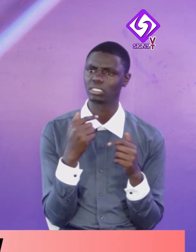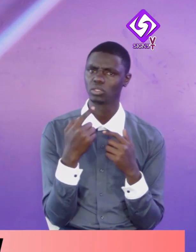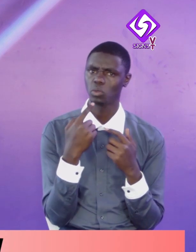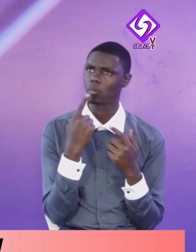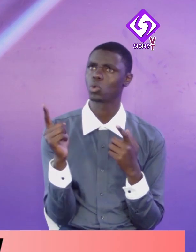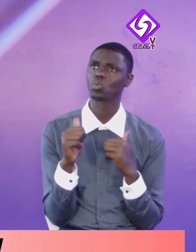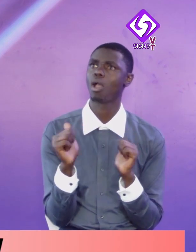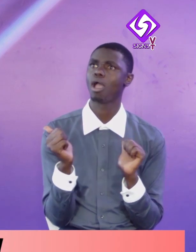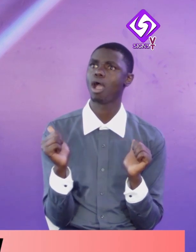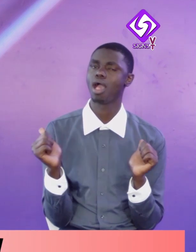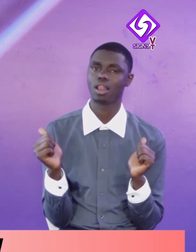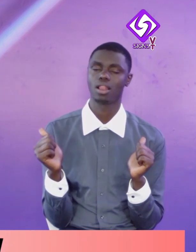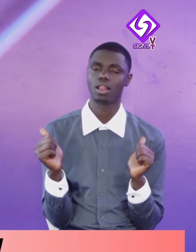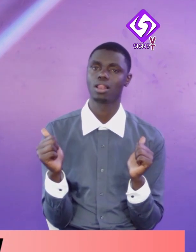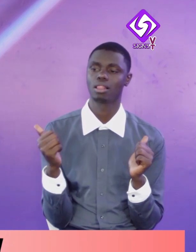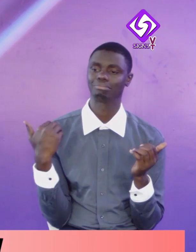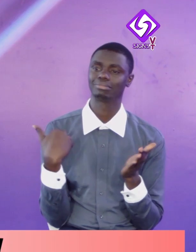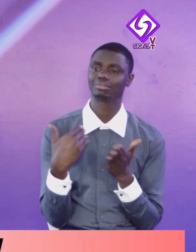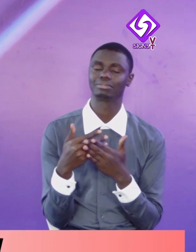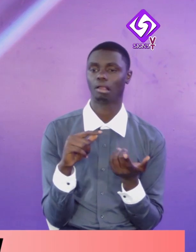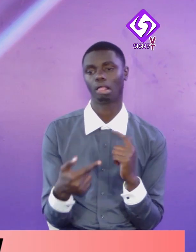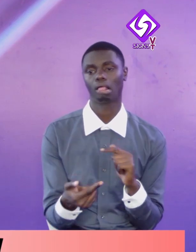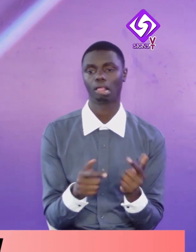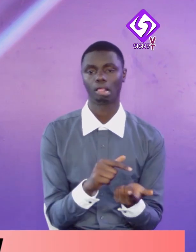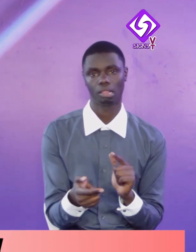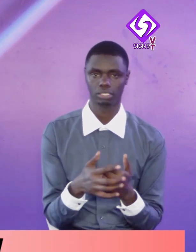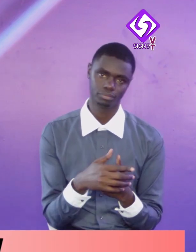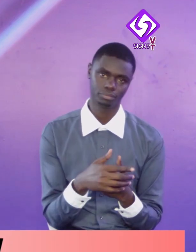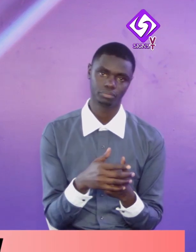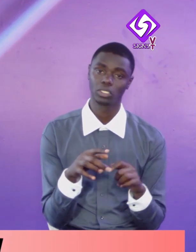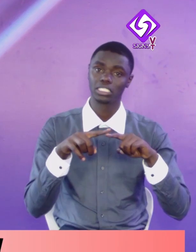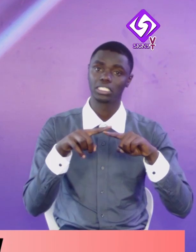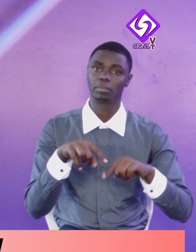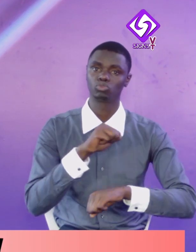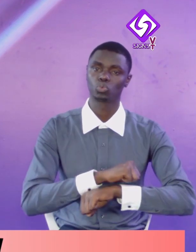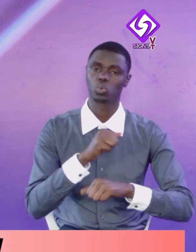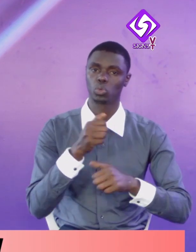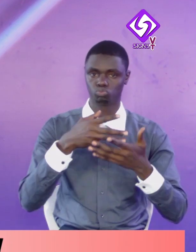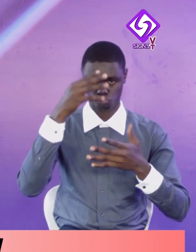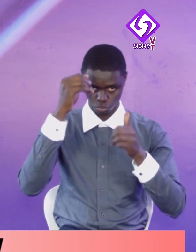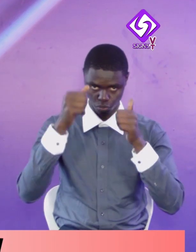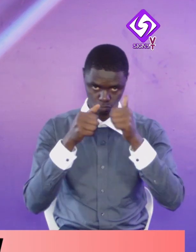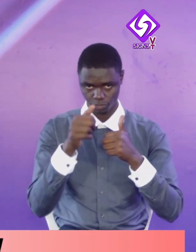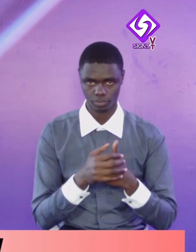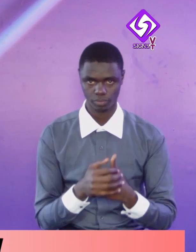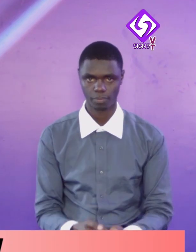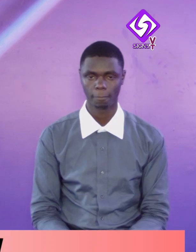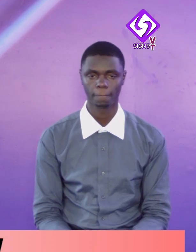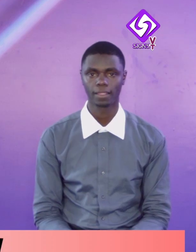Yeah. It depends which school you went, because me, I went to the